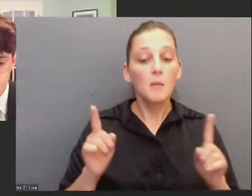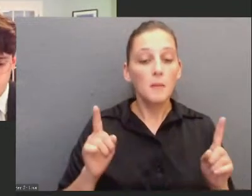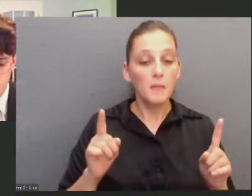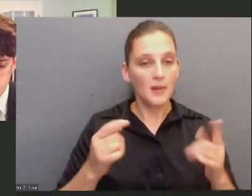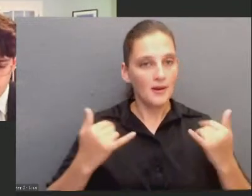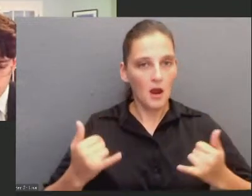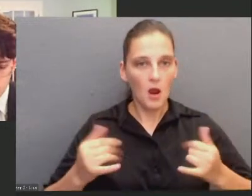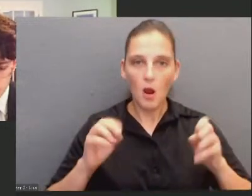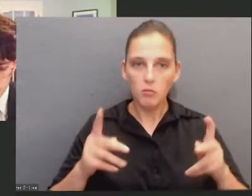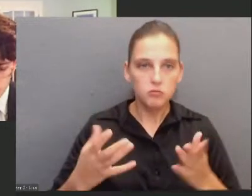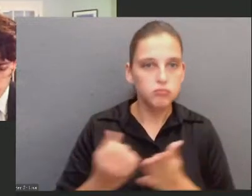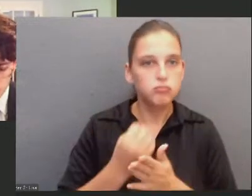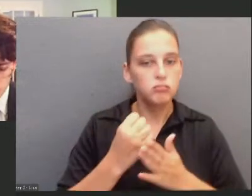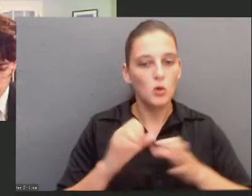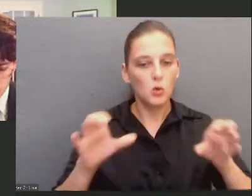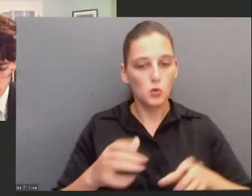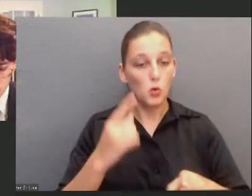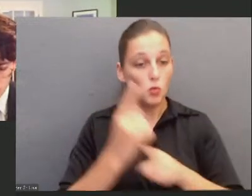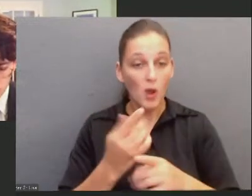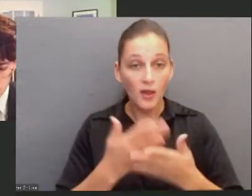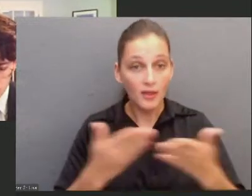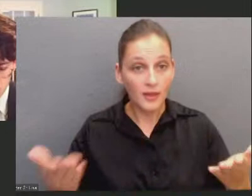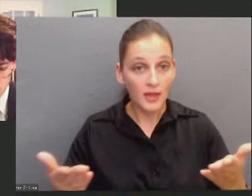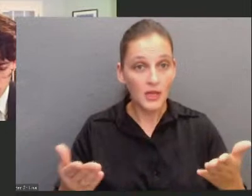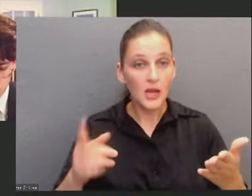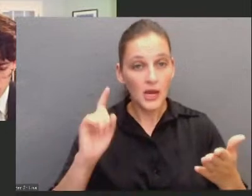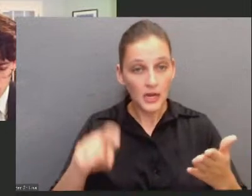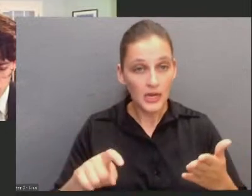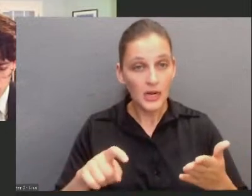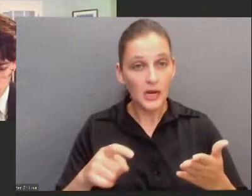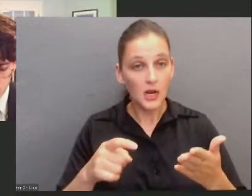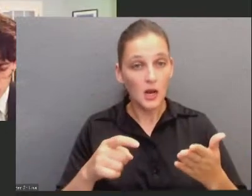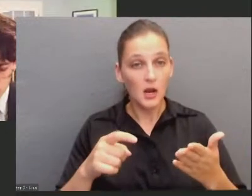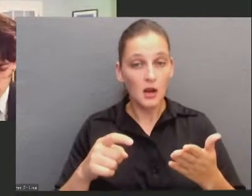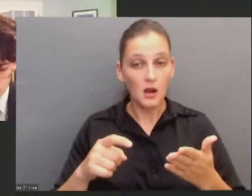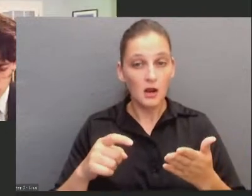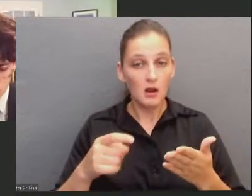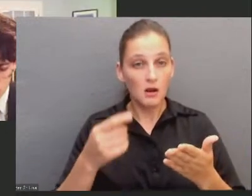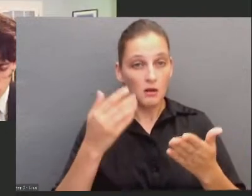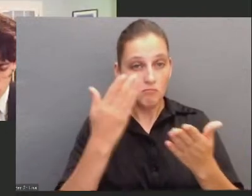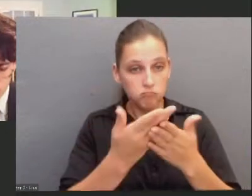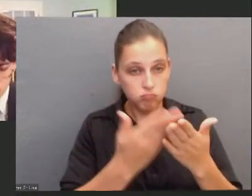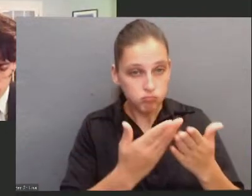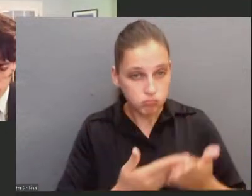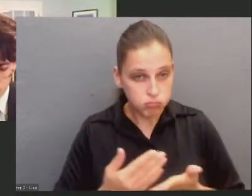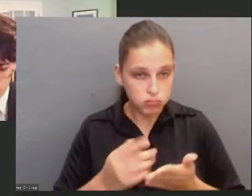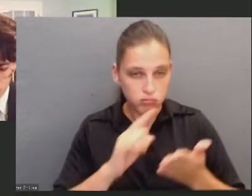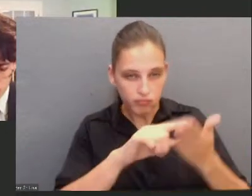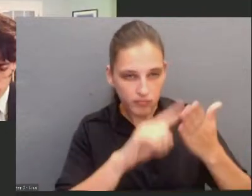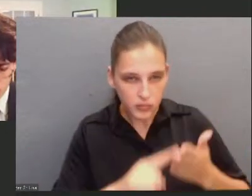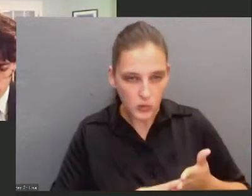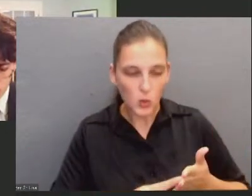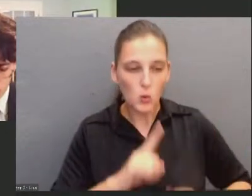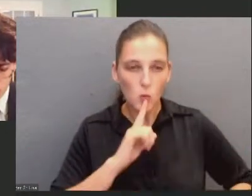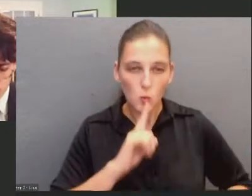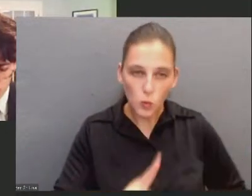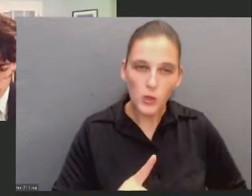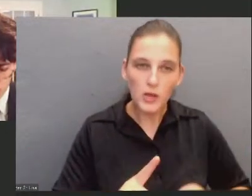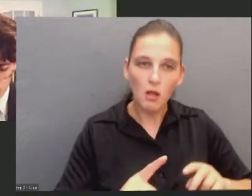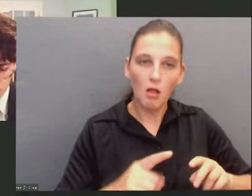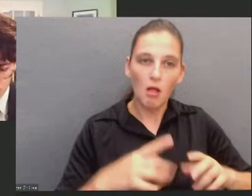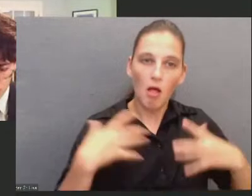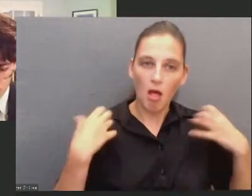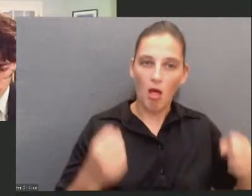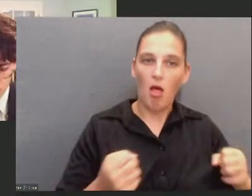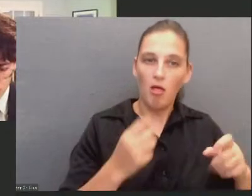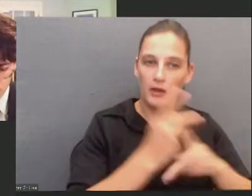these evidence-based structures involved in tracking health outcomes, not just around COVID, but around diabetes, around death,